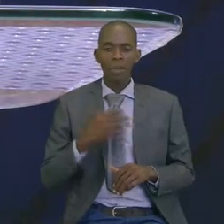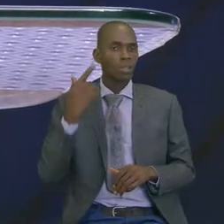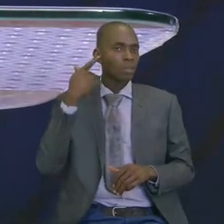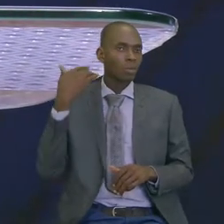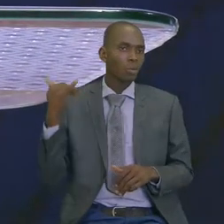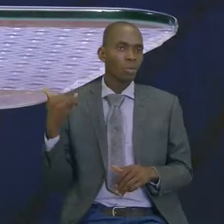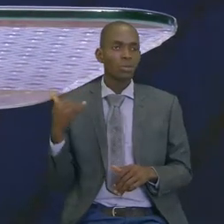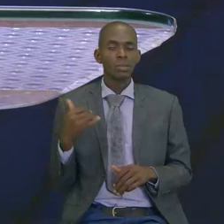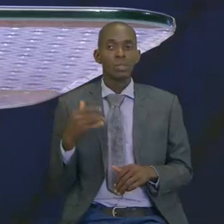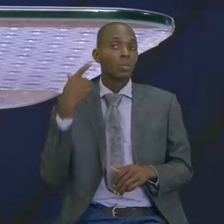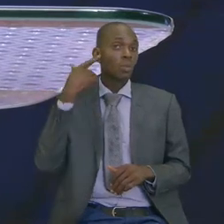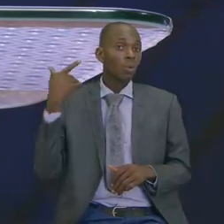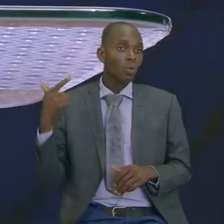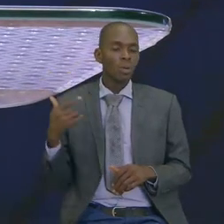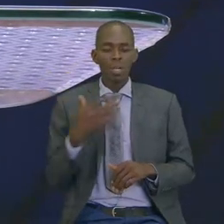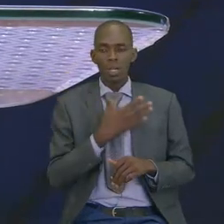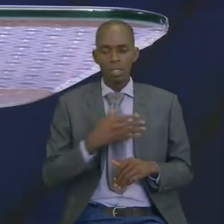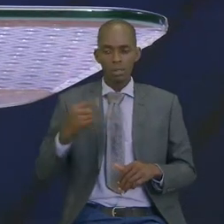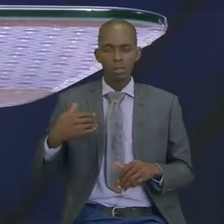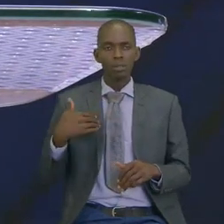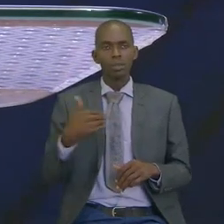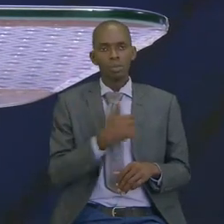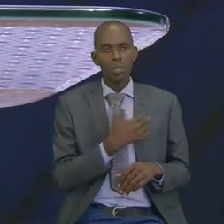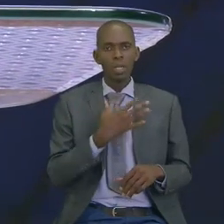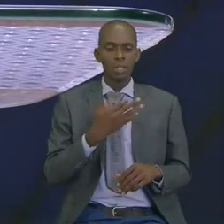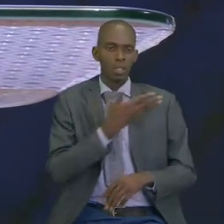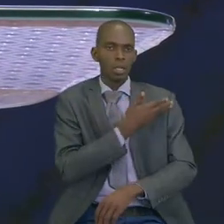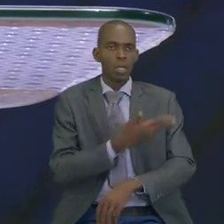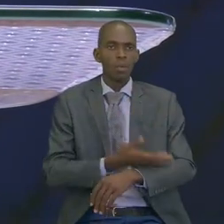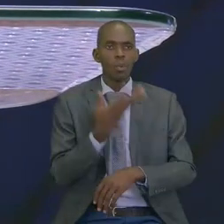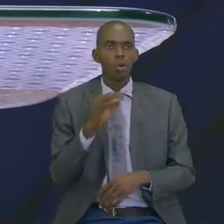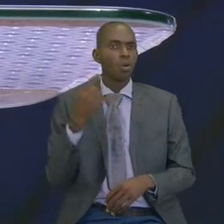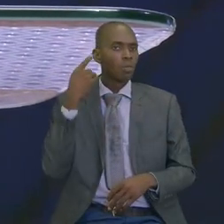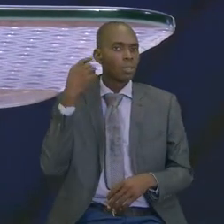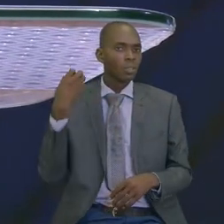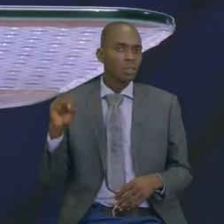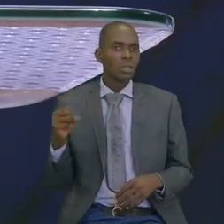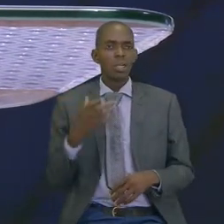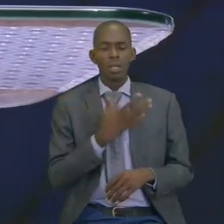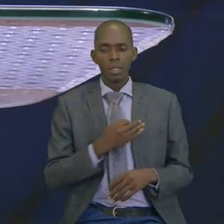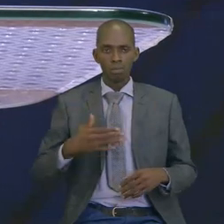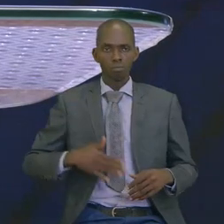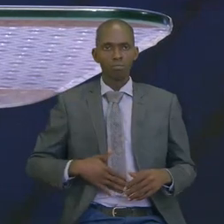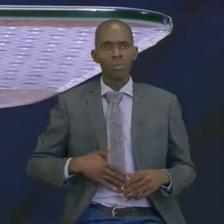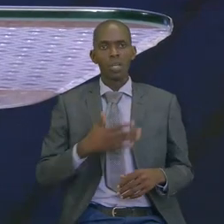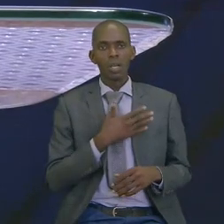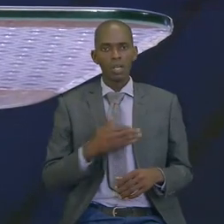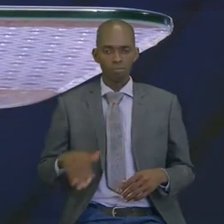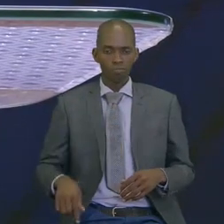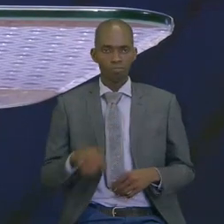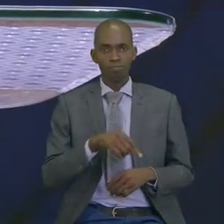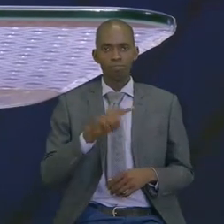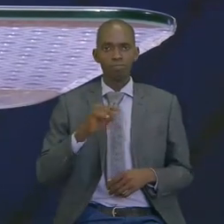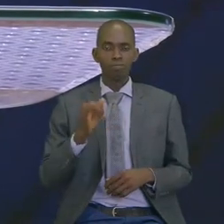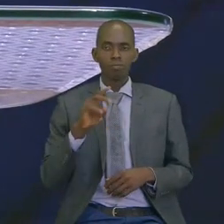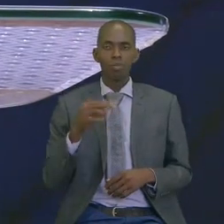his breast and his arms of silver, and his belly and his thighs of brass. Verse